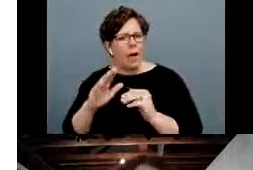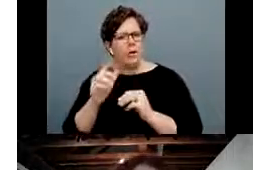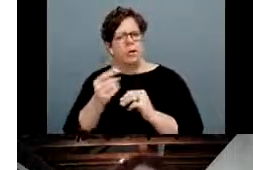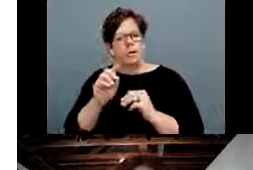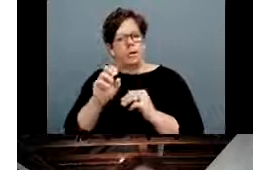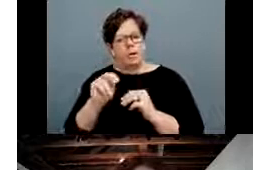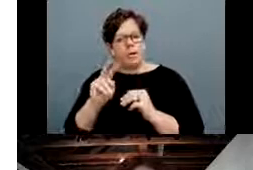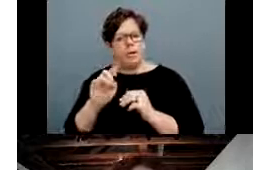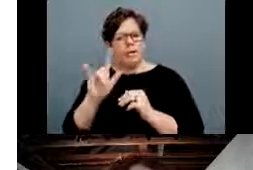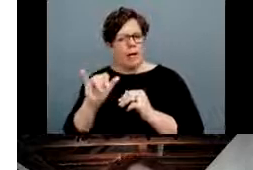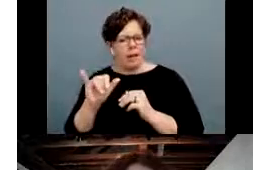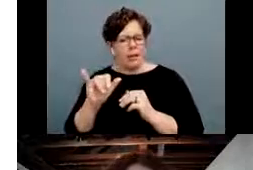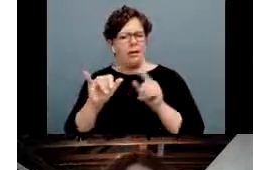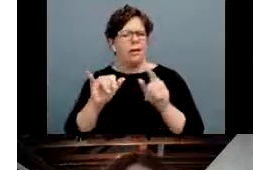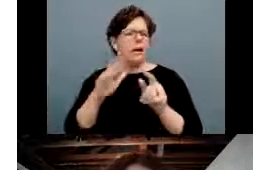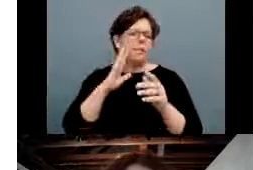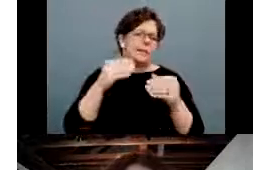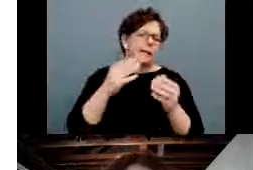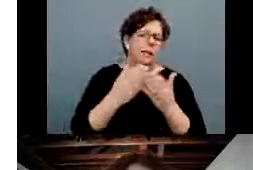and the exhibitions on site.